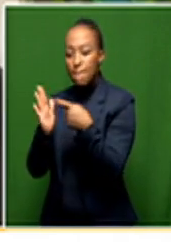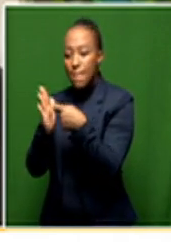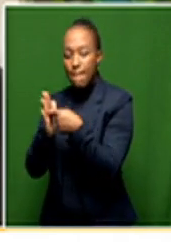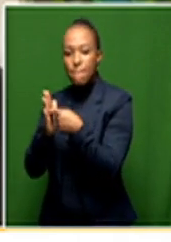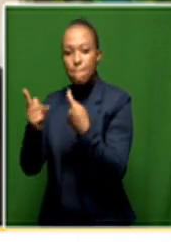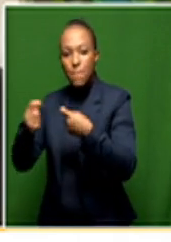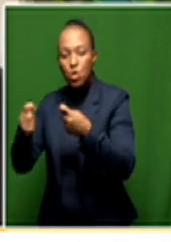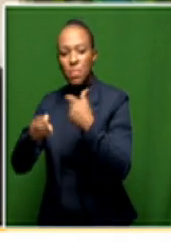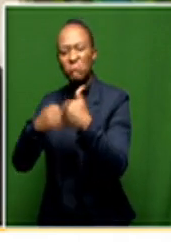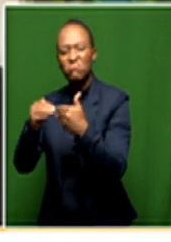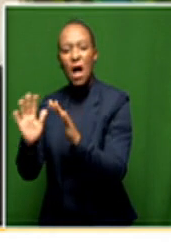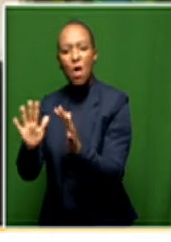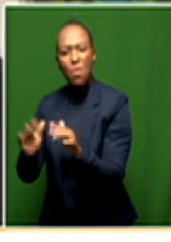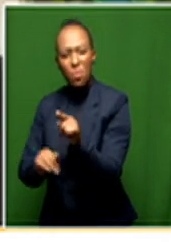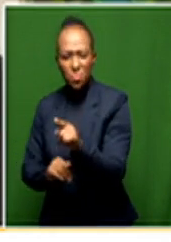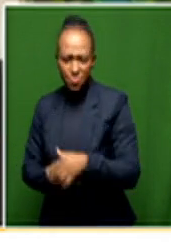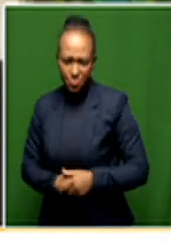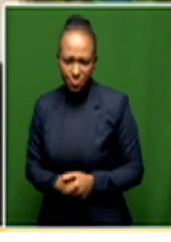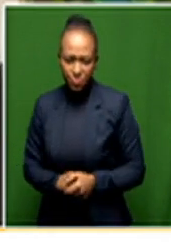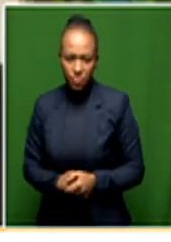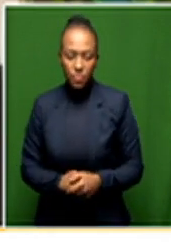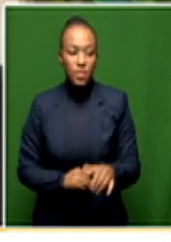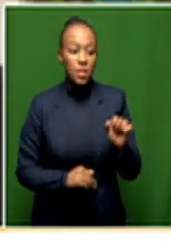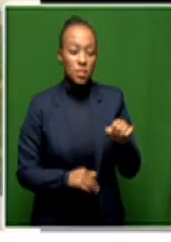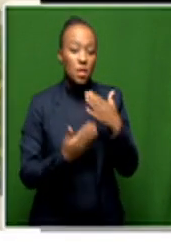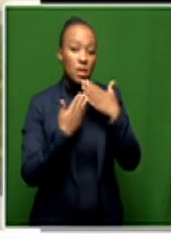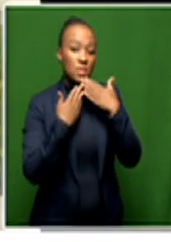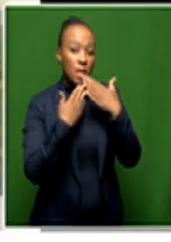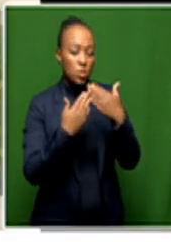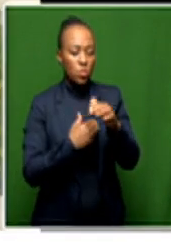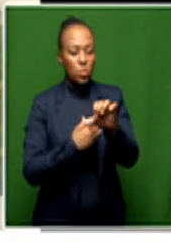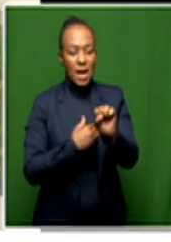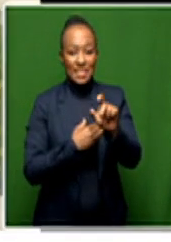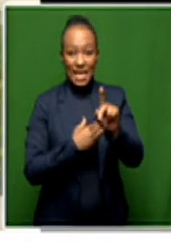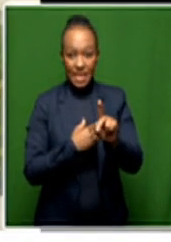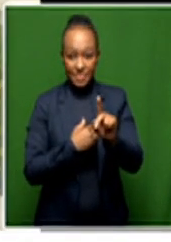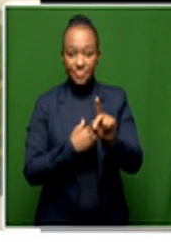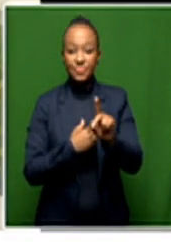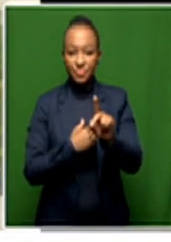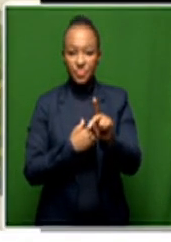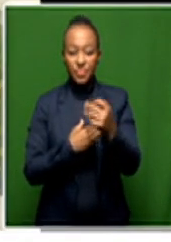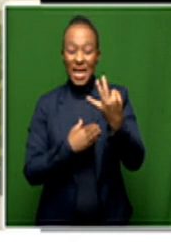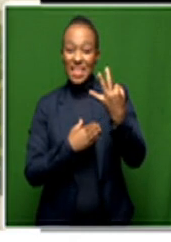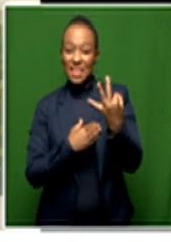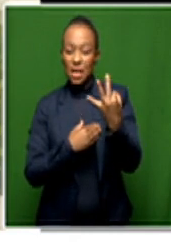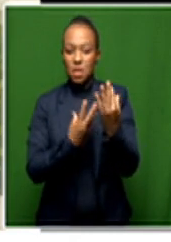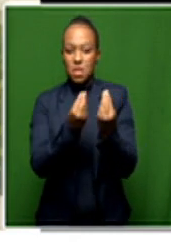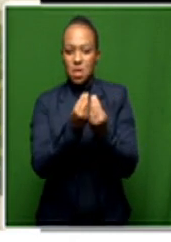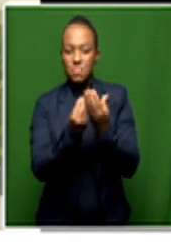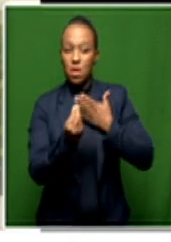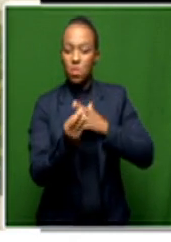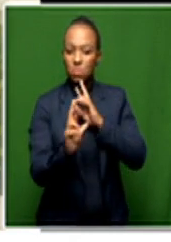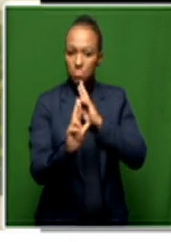procurement processes? Thank you very much, SK. Look, there are probably three things, and then briefly I'll come to that question.